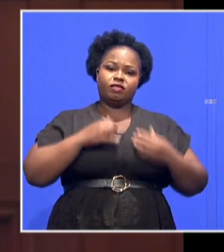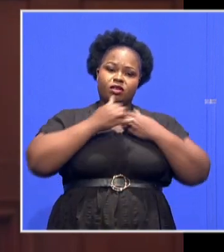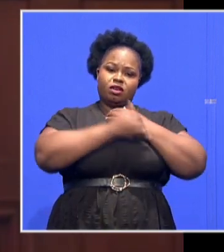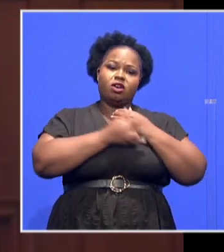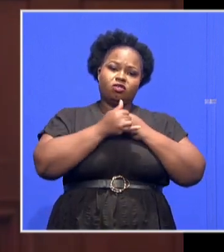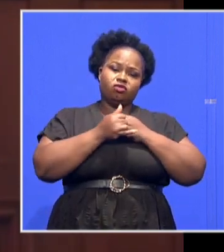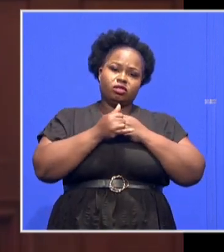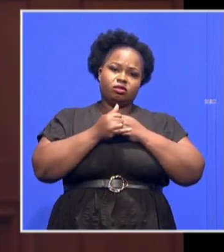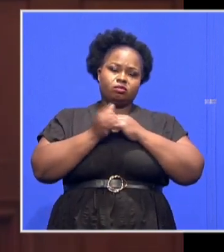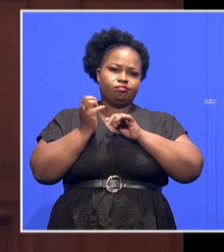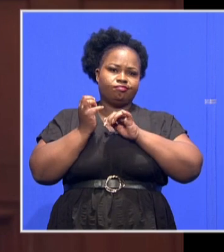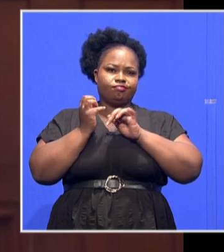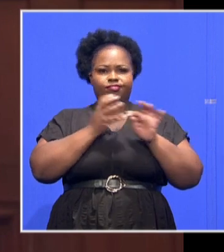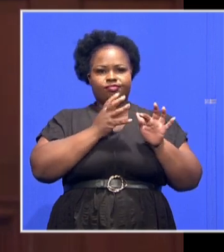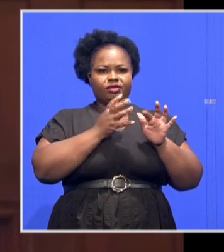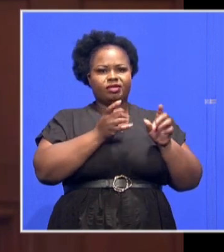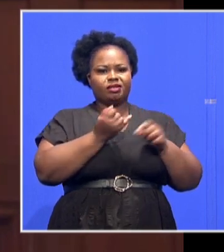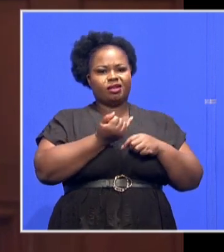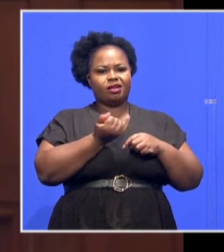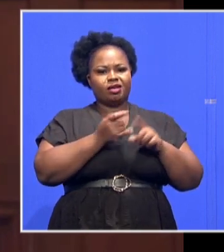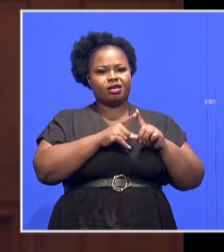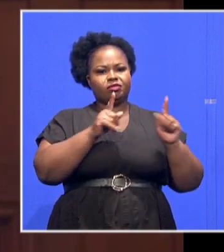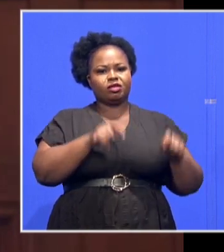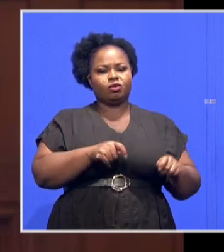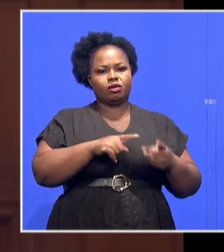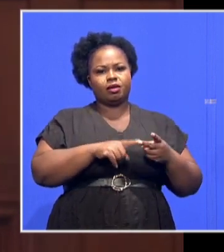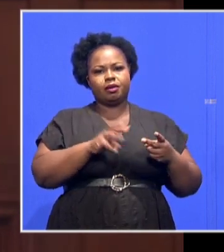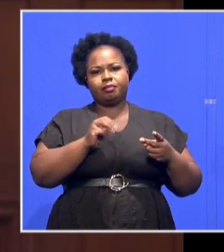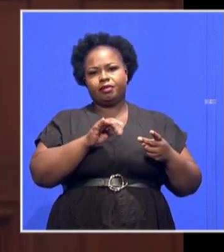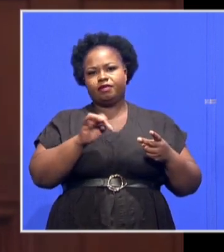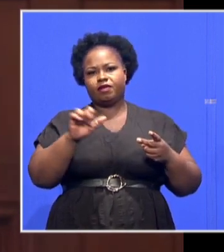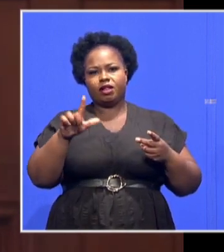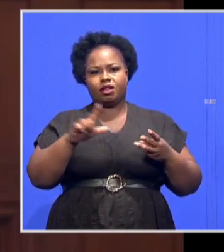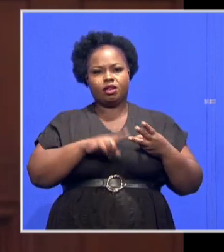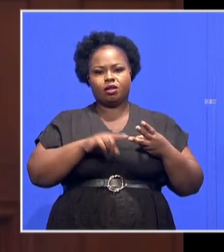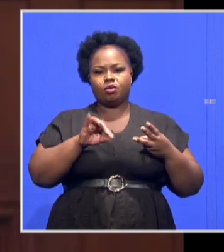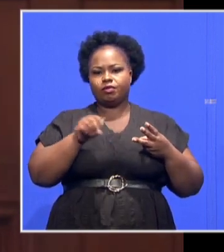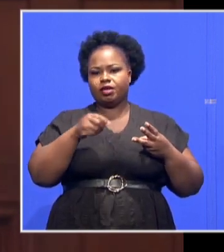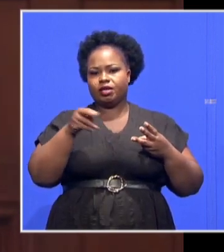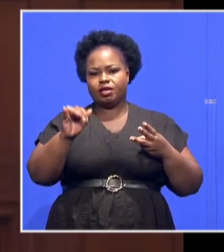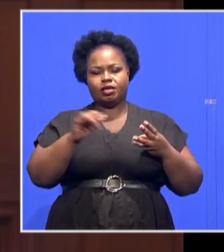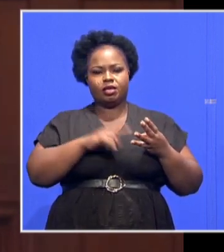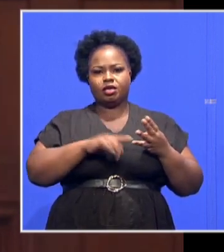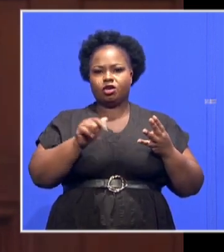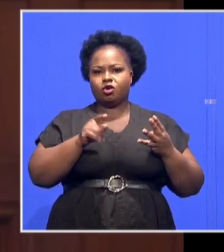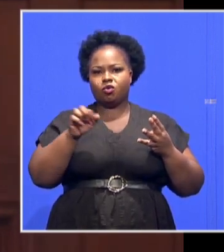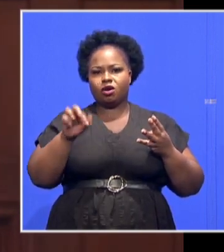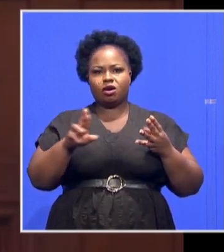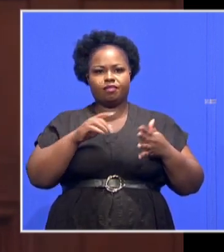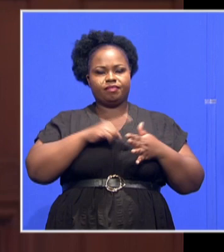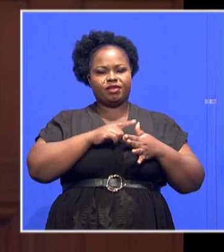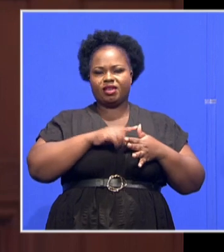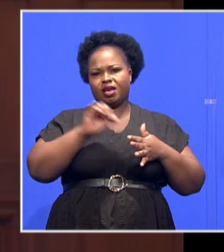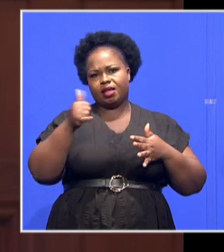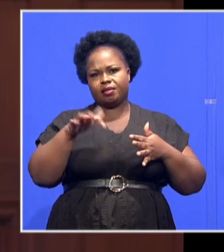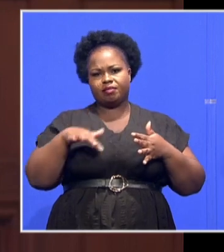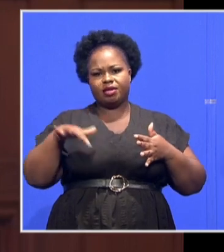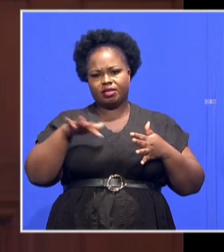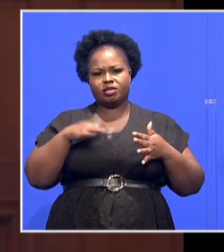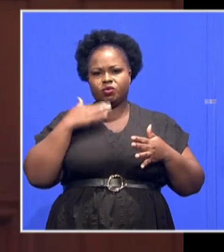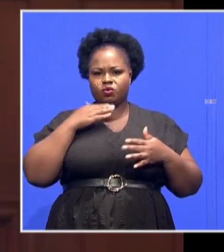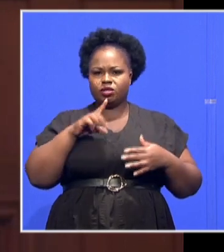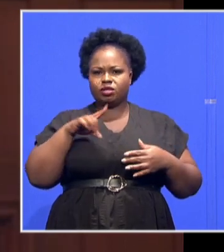in the same direction as Cape Town, Midvaal, Umgeni, Kocha, and other places that have a solid